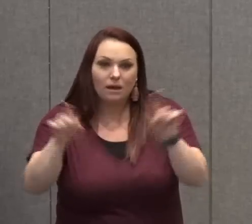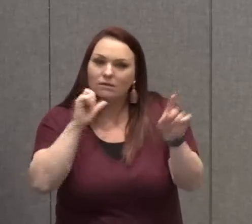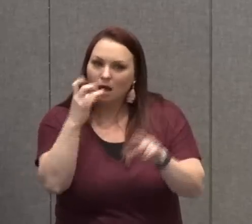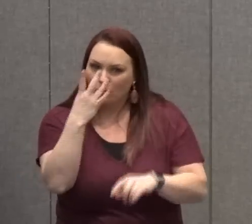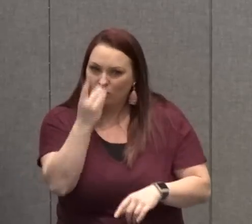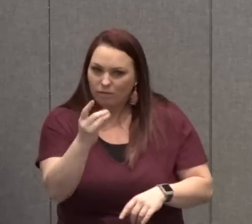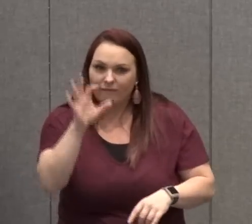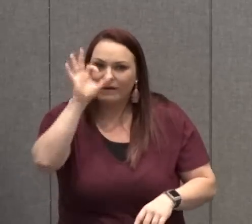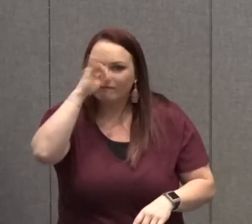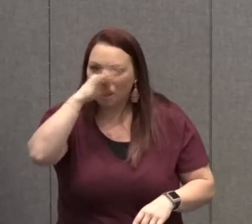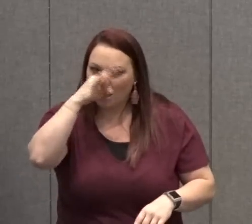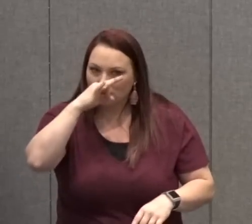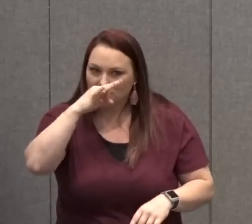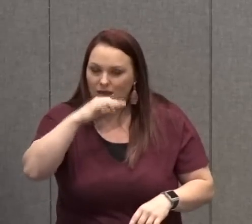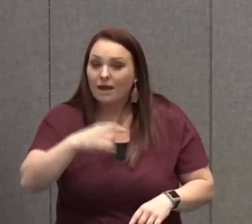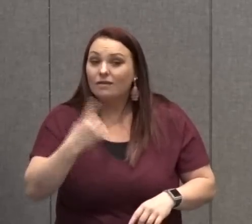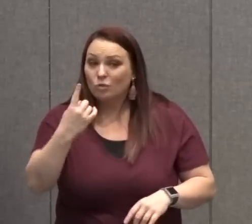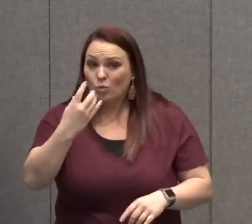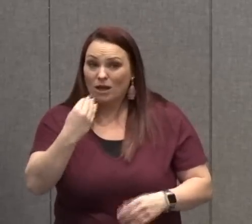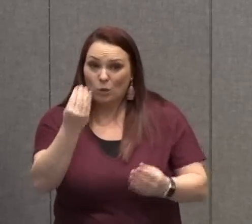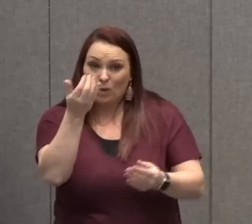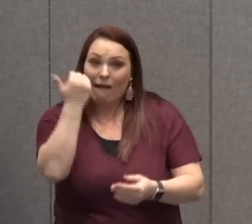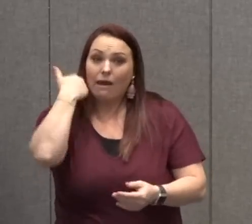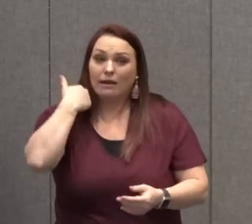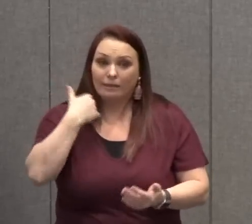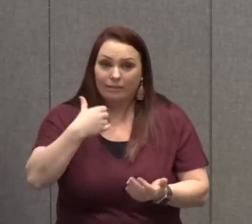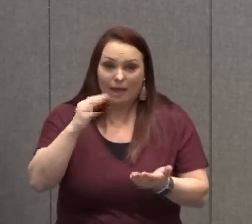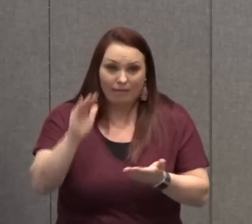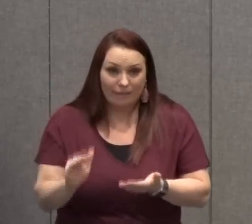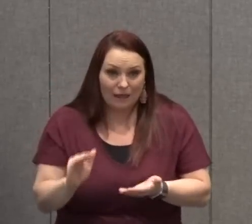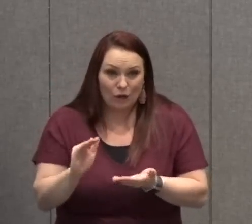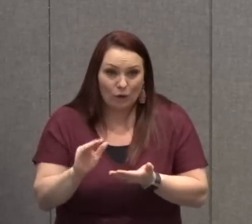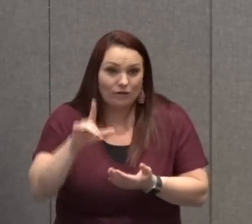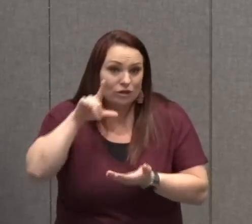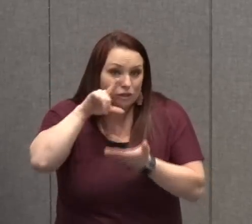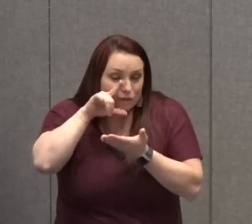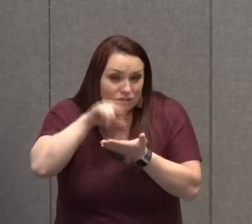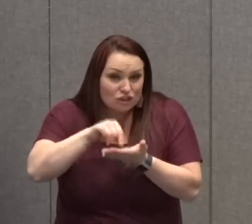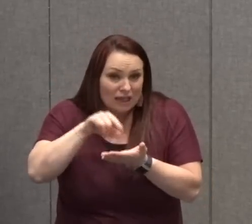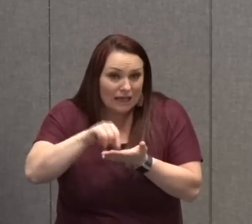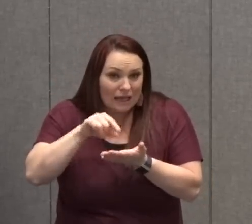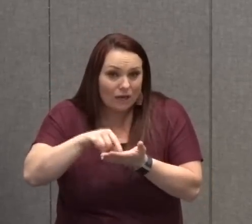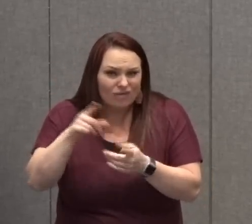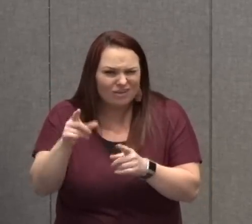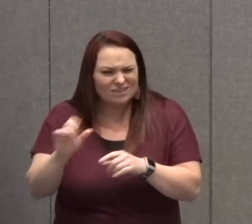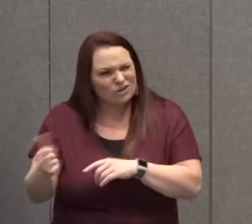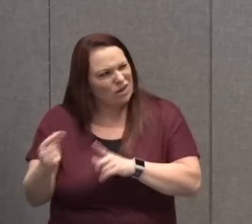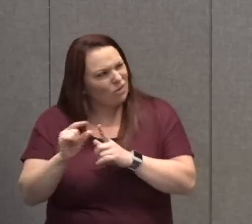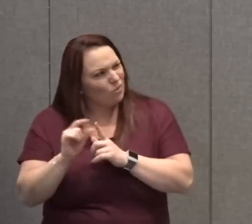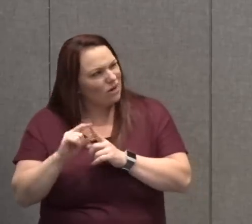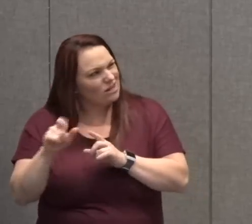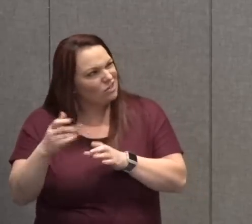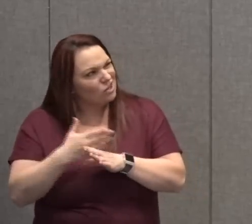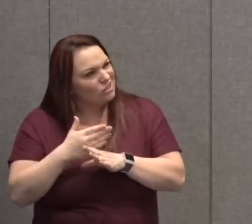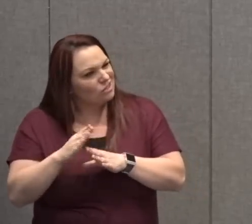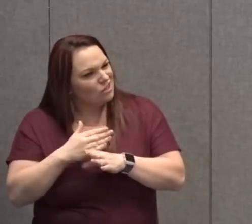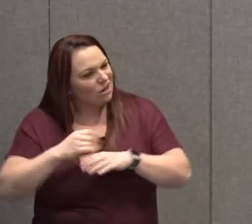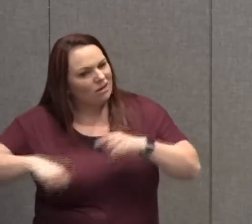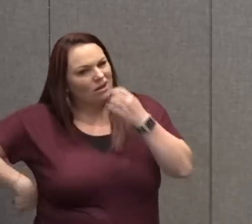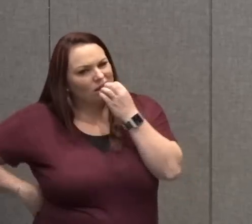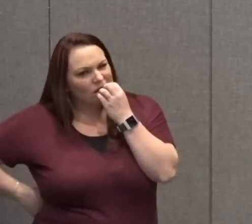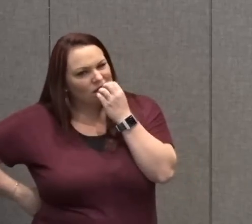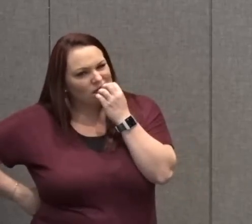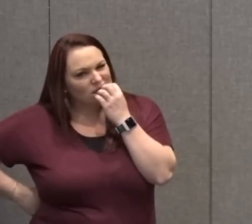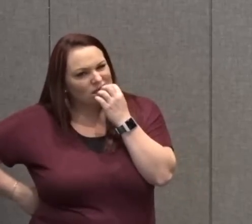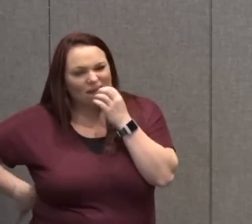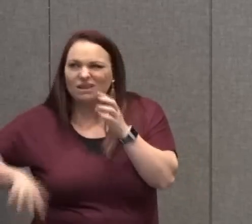and the one who ate the little chick right right there another term that we should share or I can't remember we used that